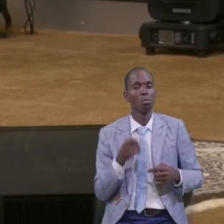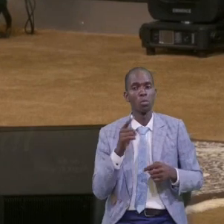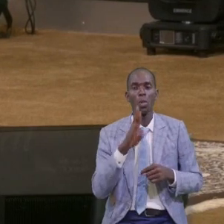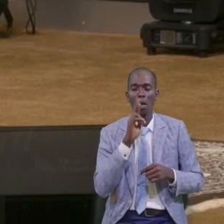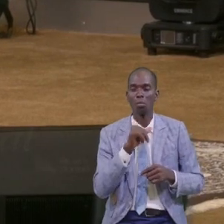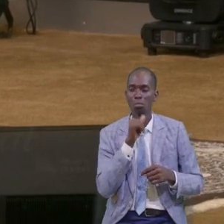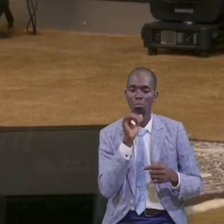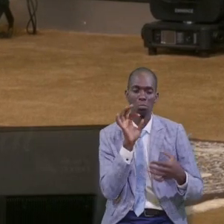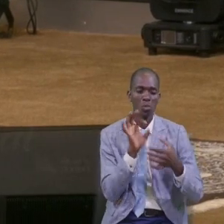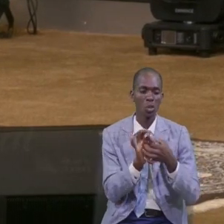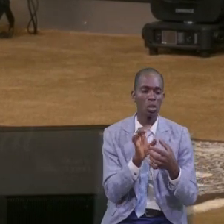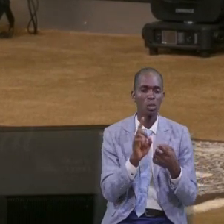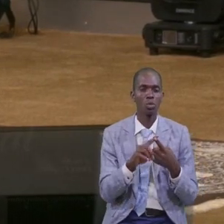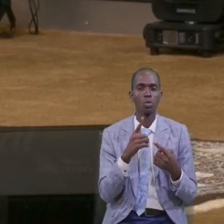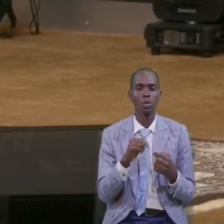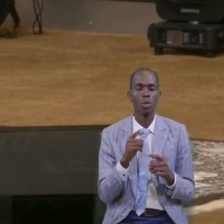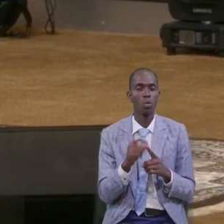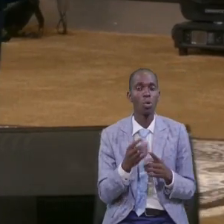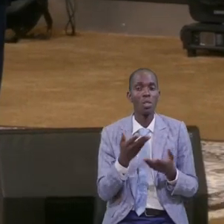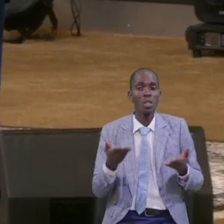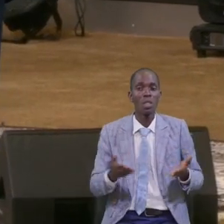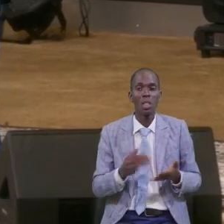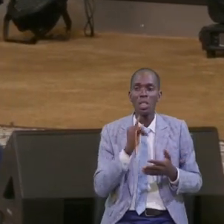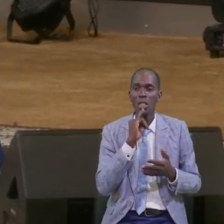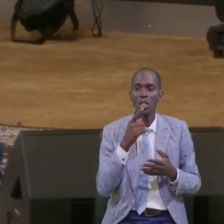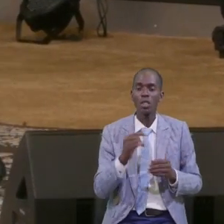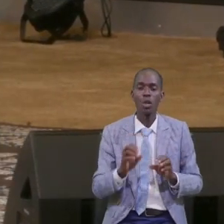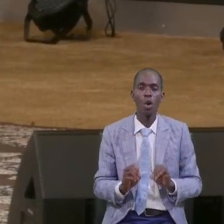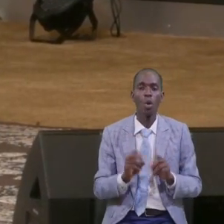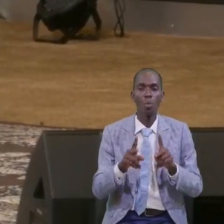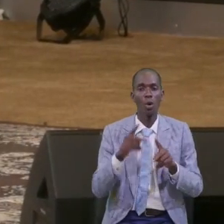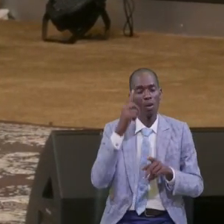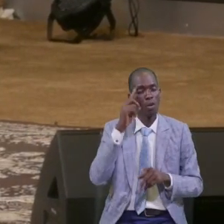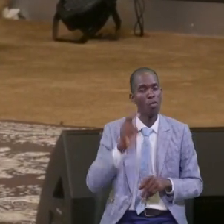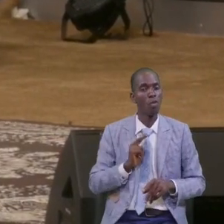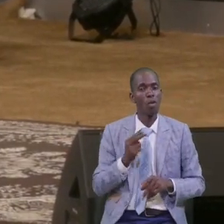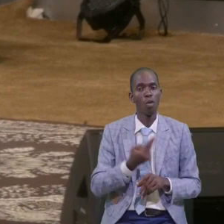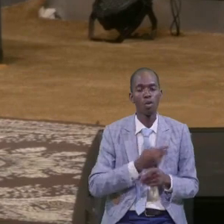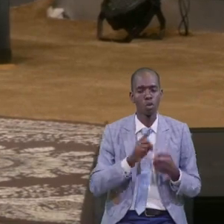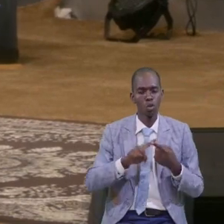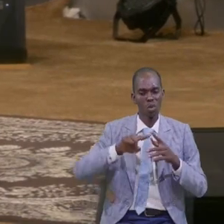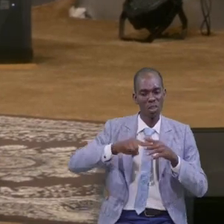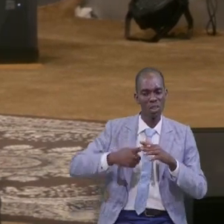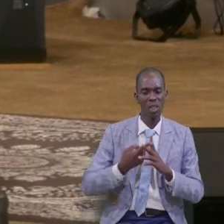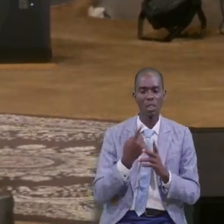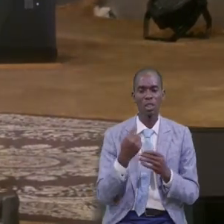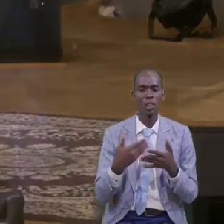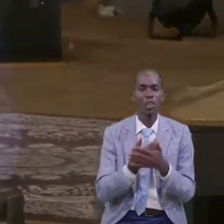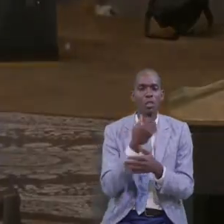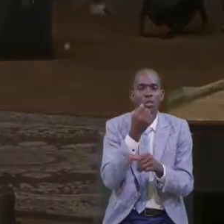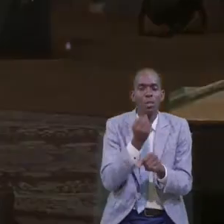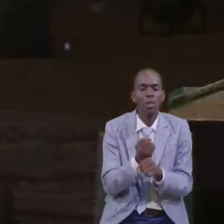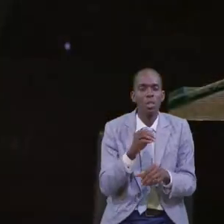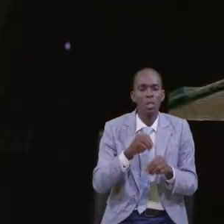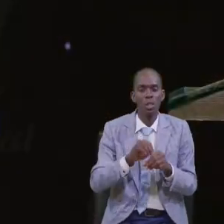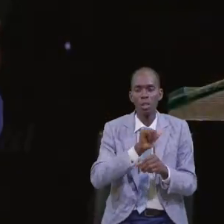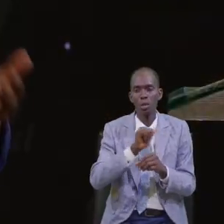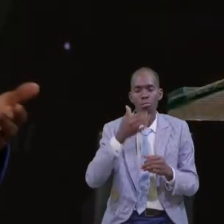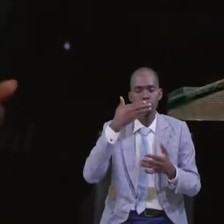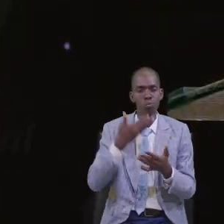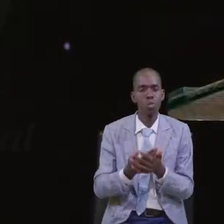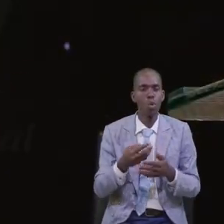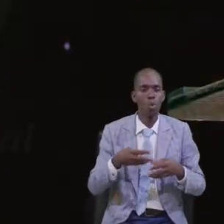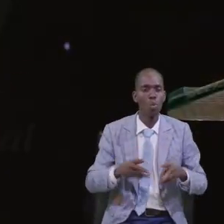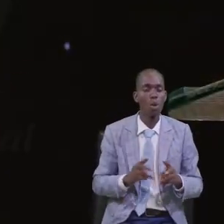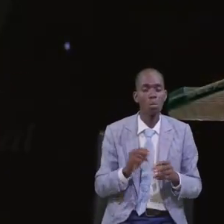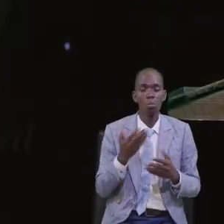with the word. Here is the opportunity for us to start the year in such a good way that wherever we are, whether we